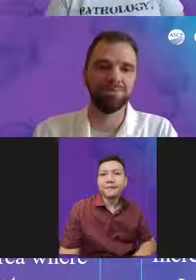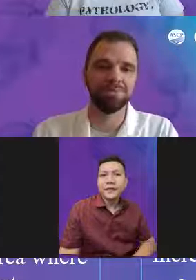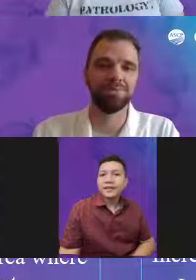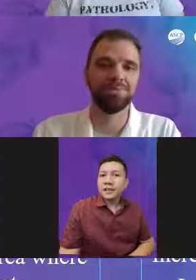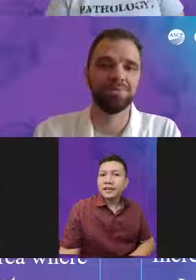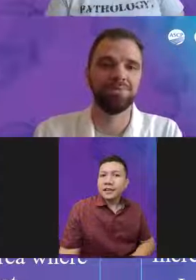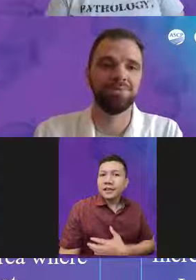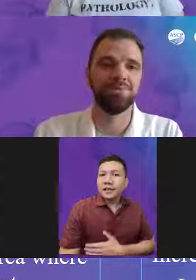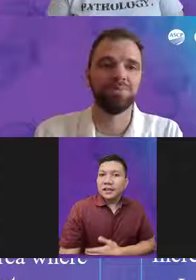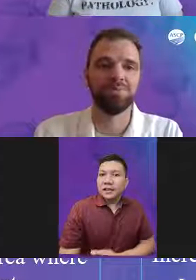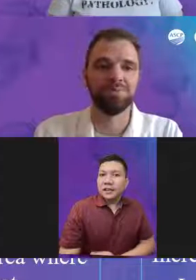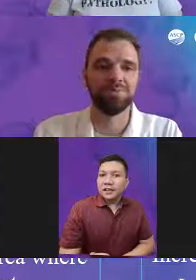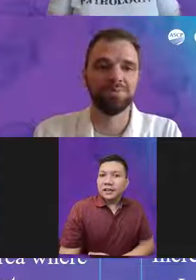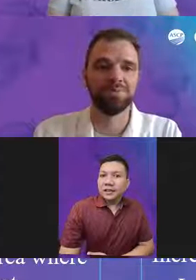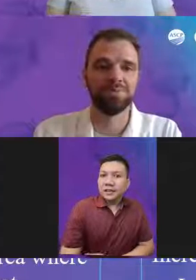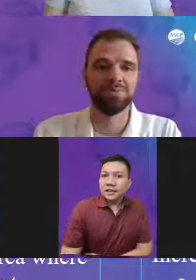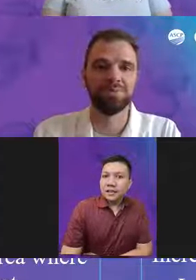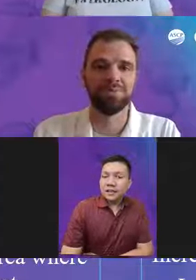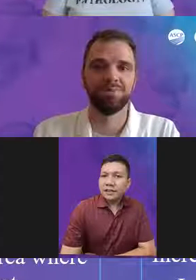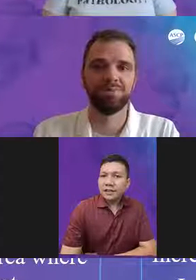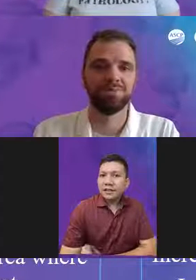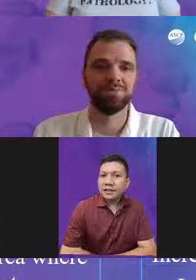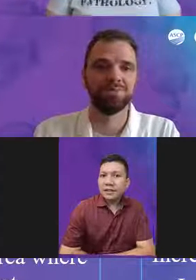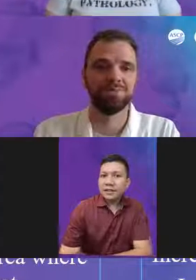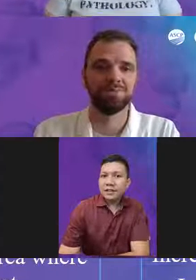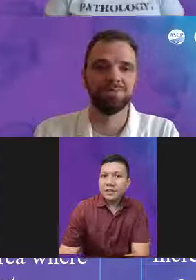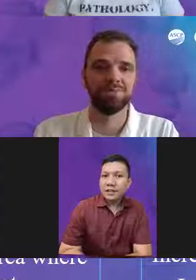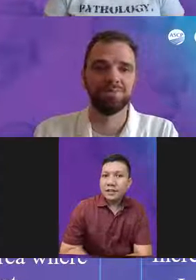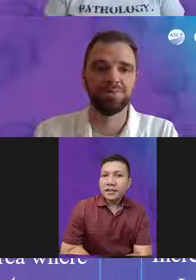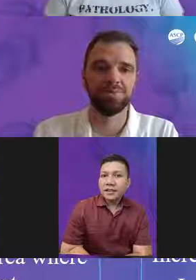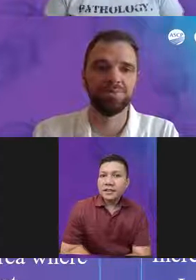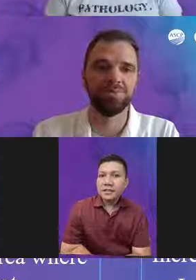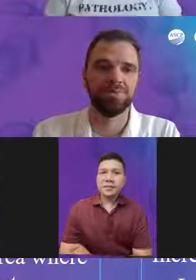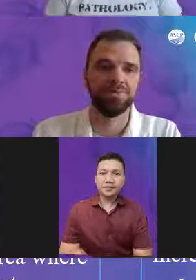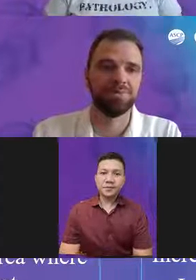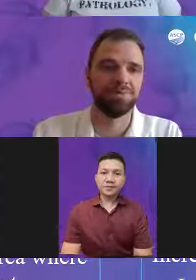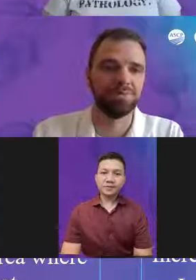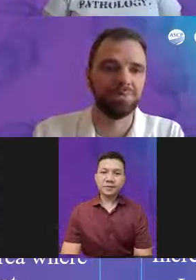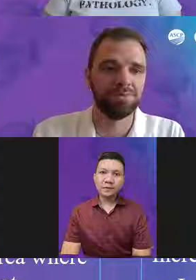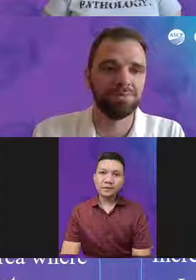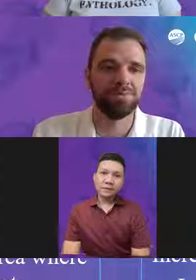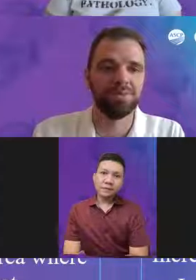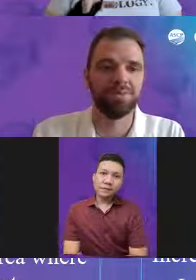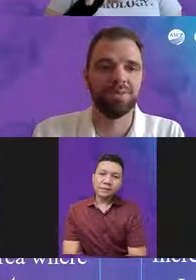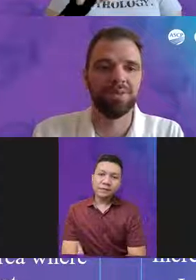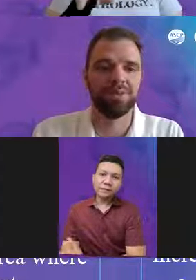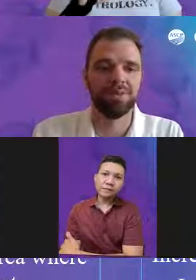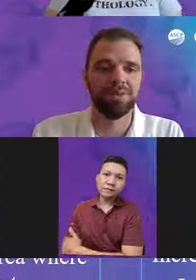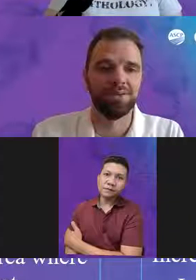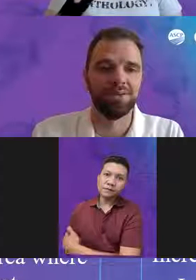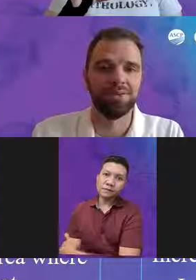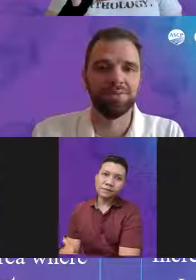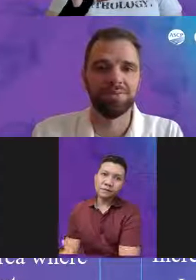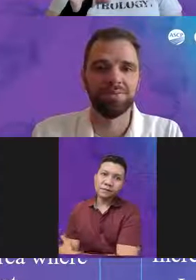So. Well, we have, I want to see if Aaron has anything to say about this, but I was moving